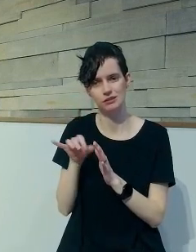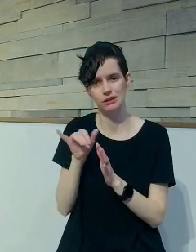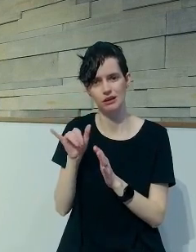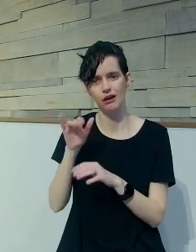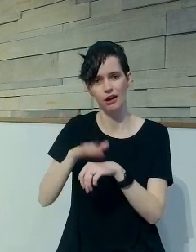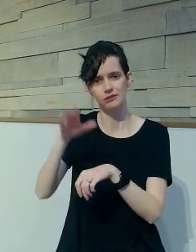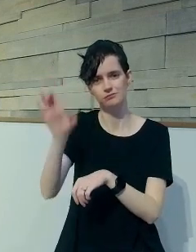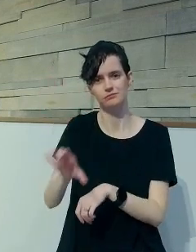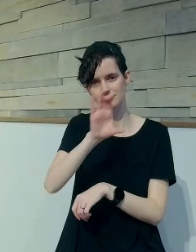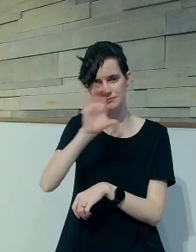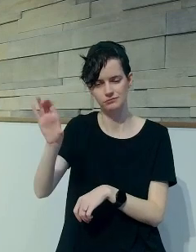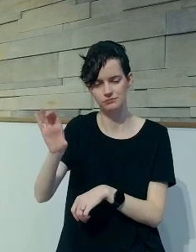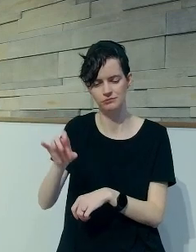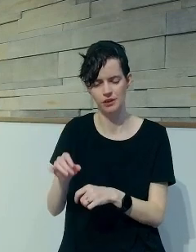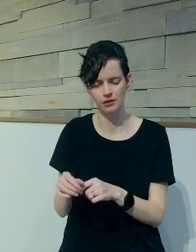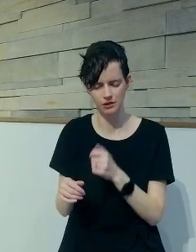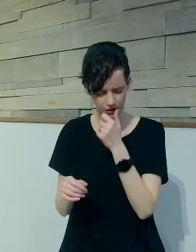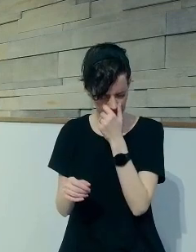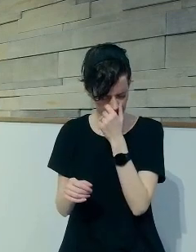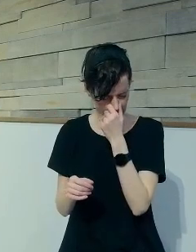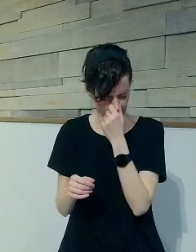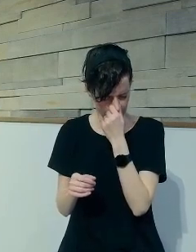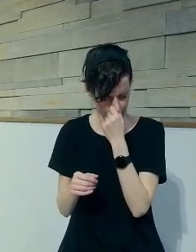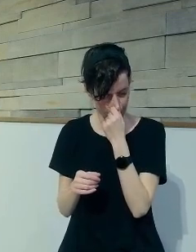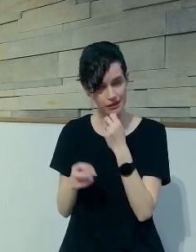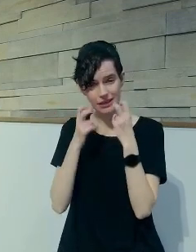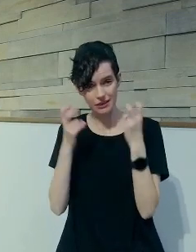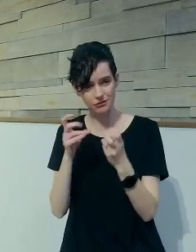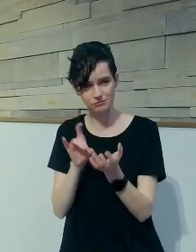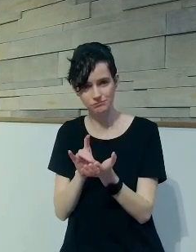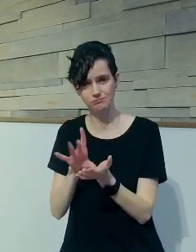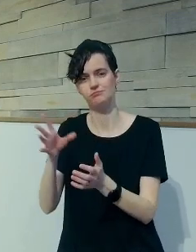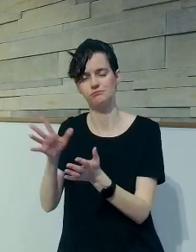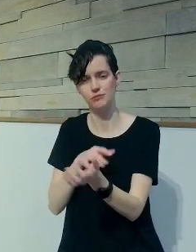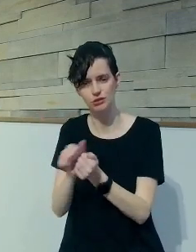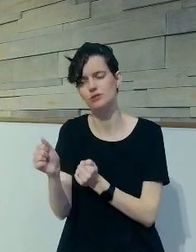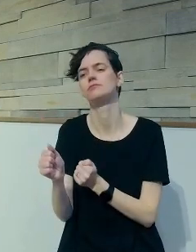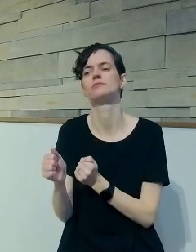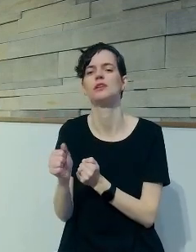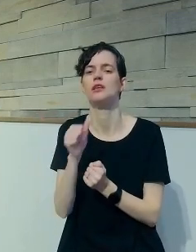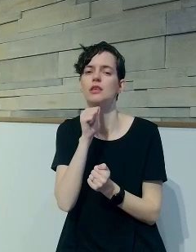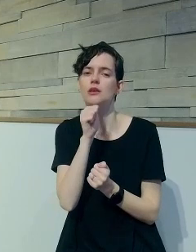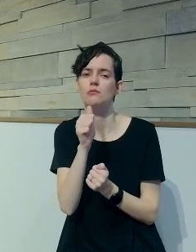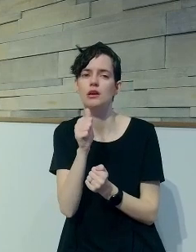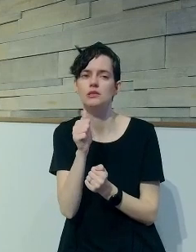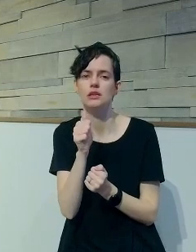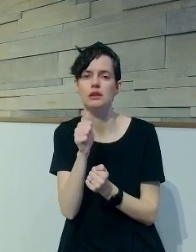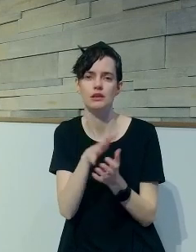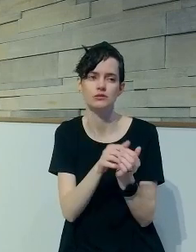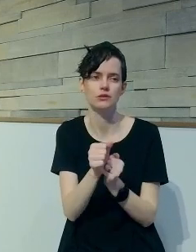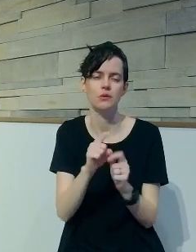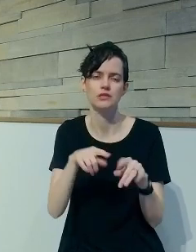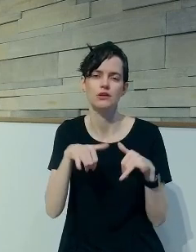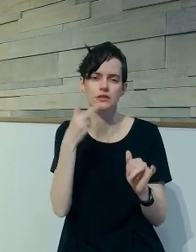called Calvary, where evil was defeated. It wasn't obliterated. That's why we still see